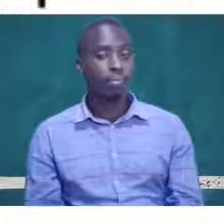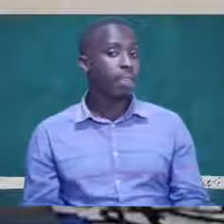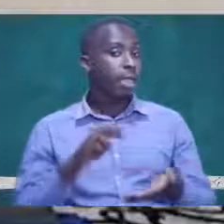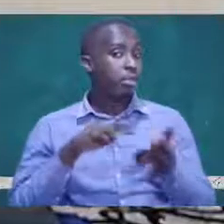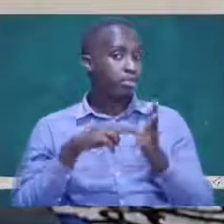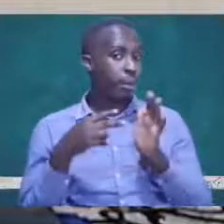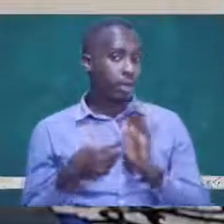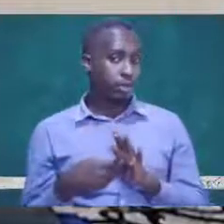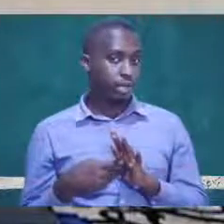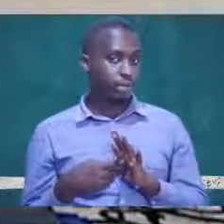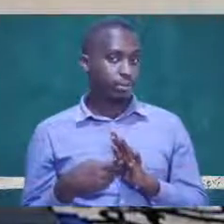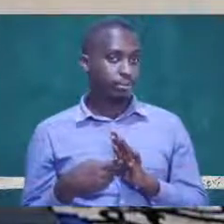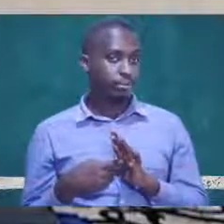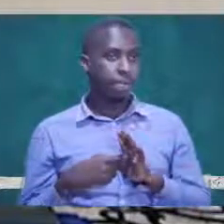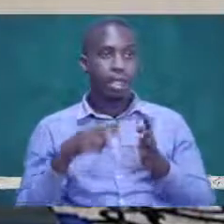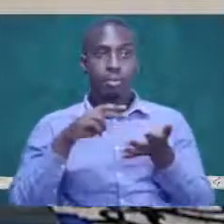means